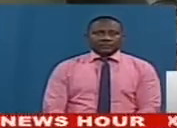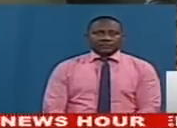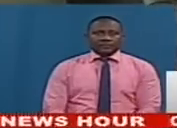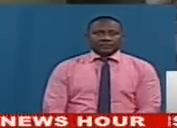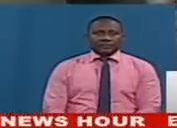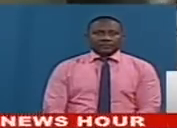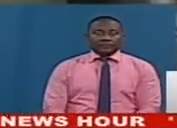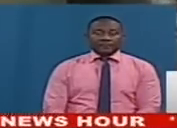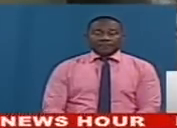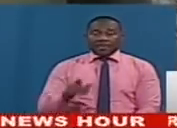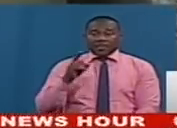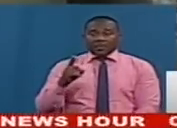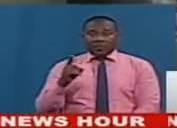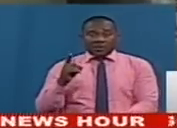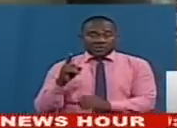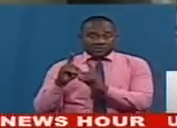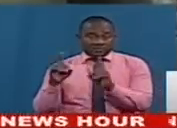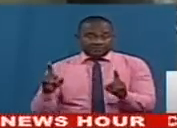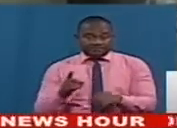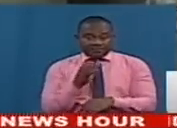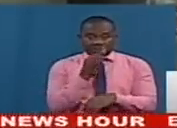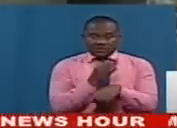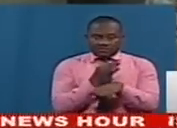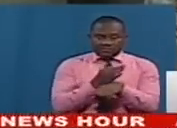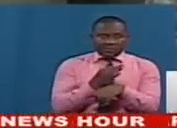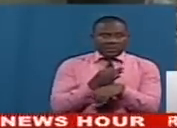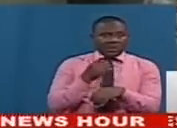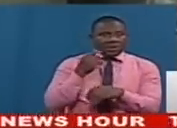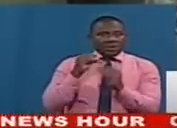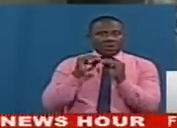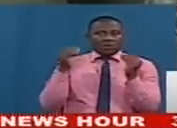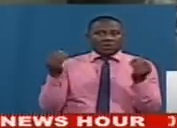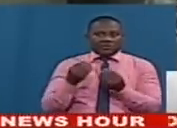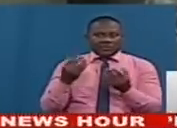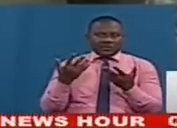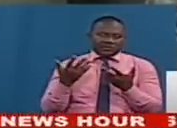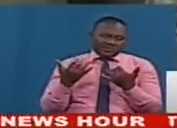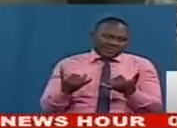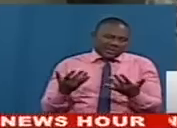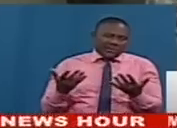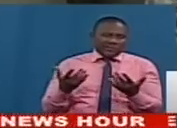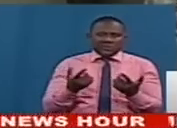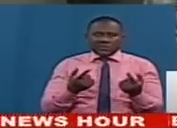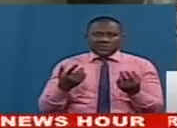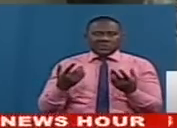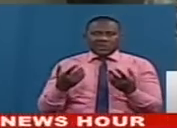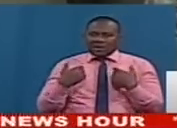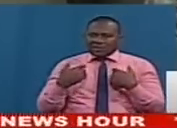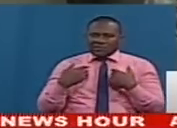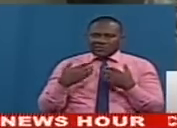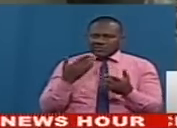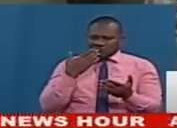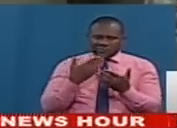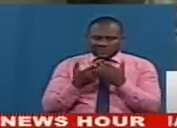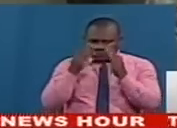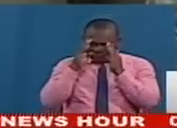The One District, One Factory Secretariat in the interim has remained very focused and determined to roll out new factories